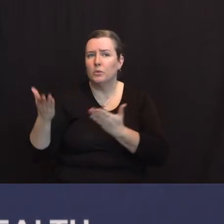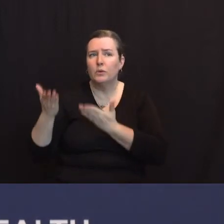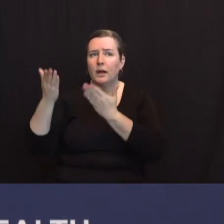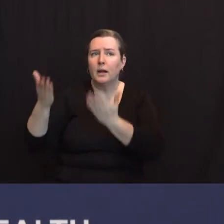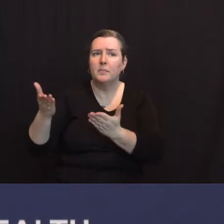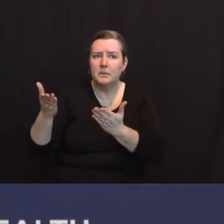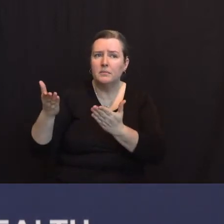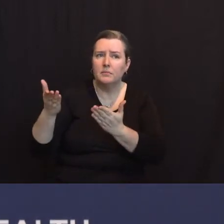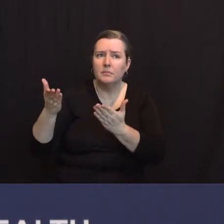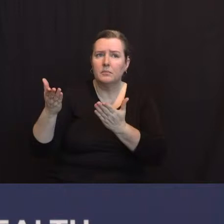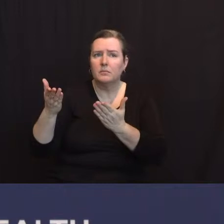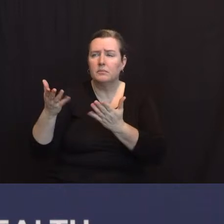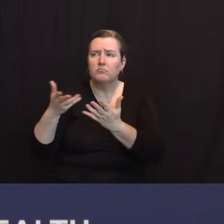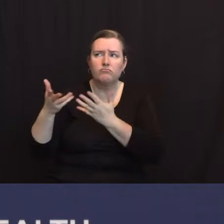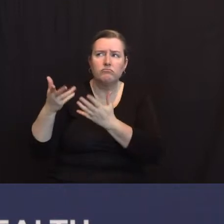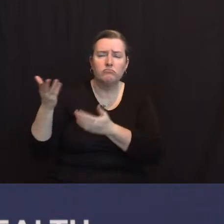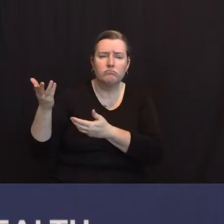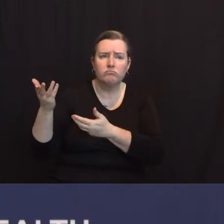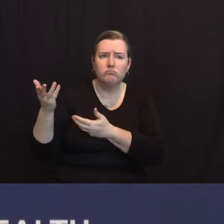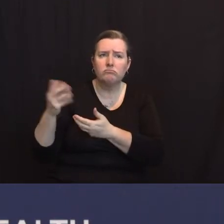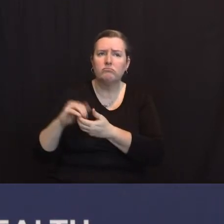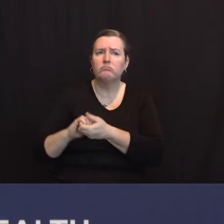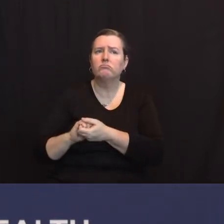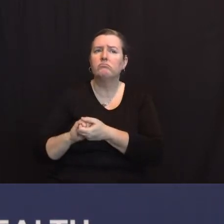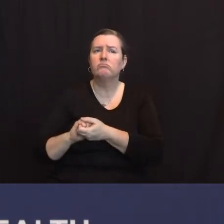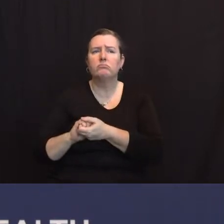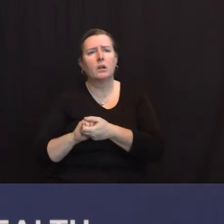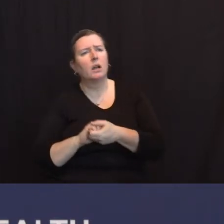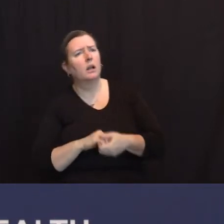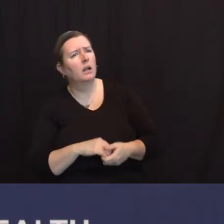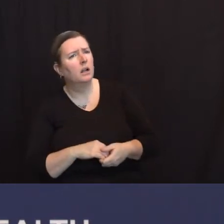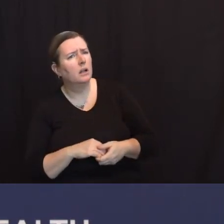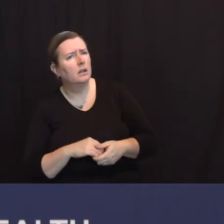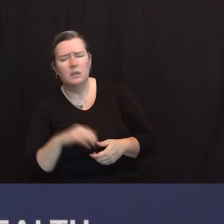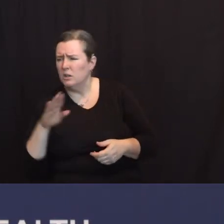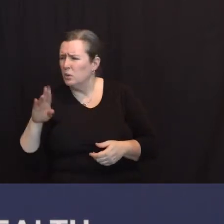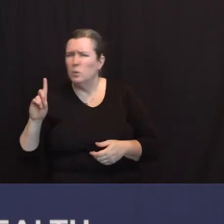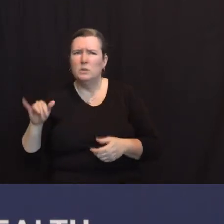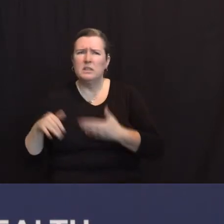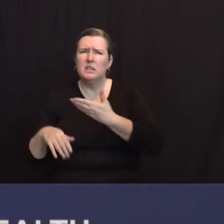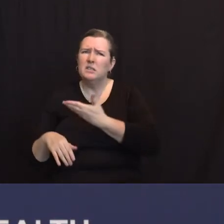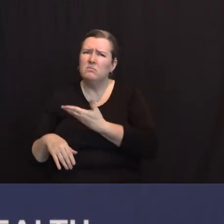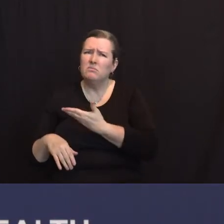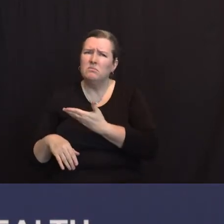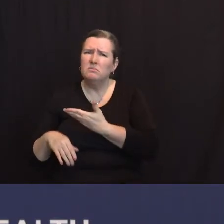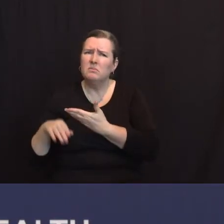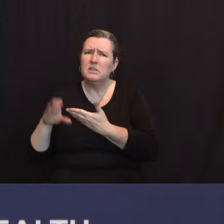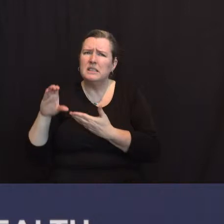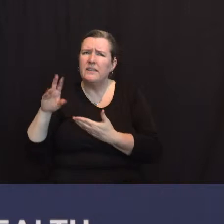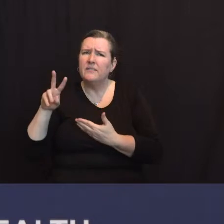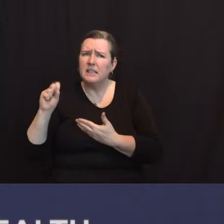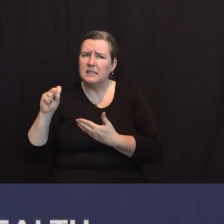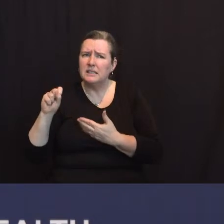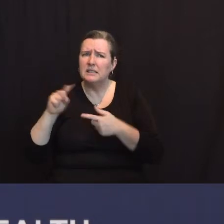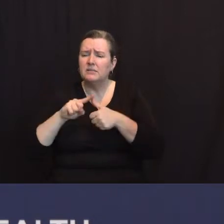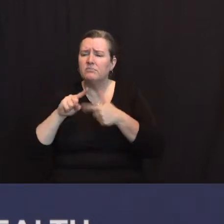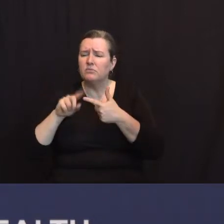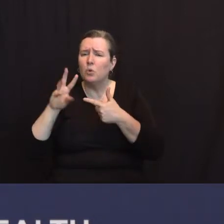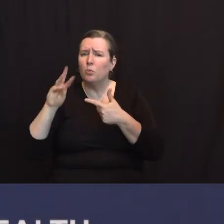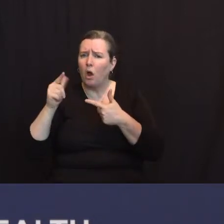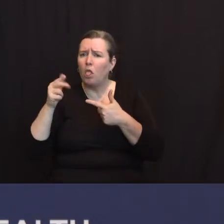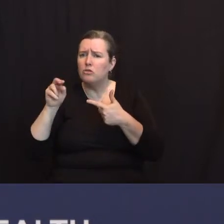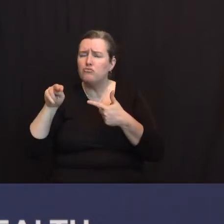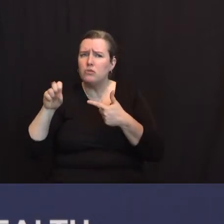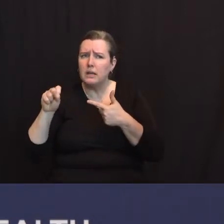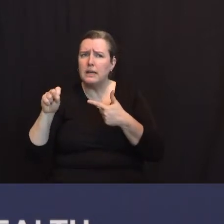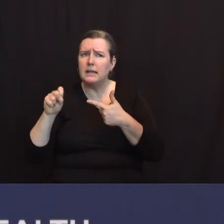Judy, tell me if I'm right. The CVS Walgreens federal program committed to a minimum of 3 clinics, but they